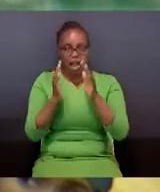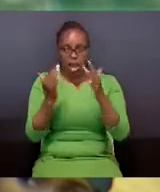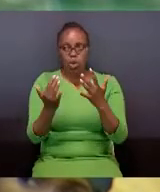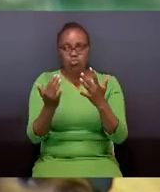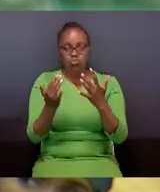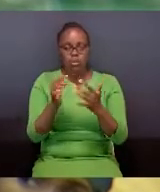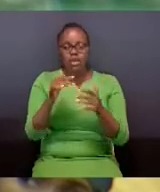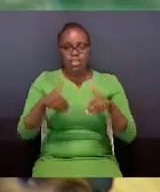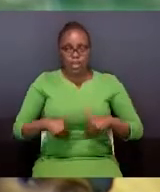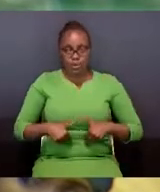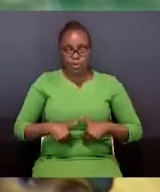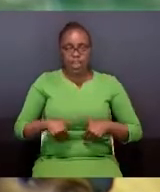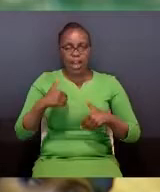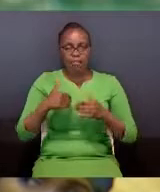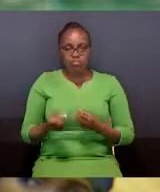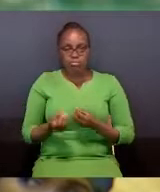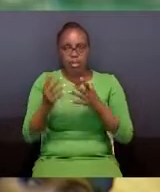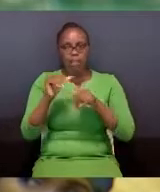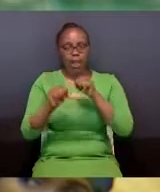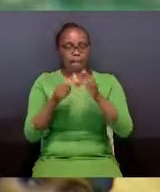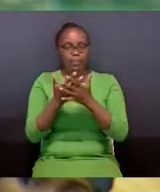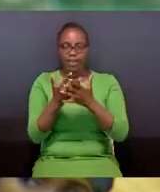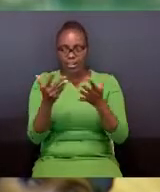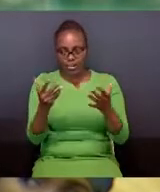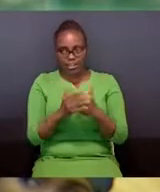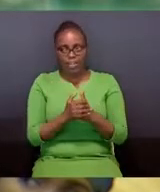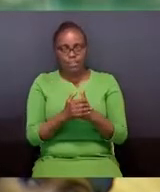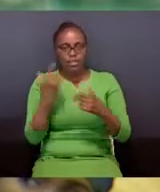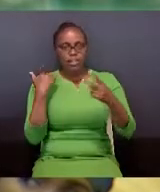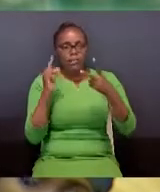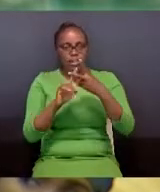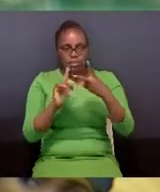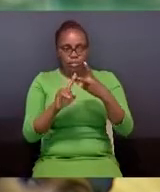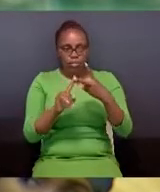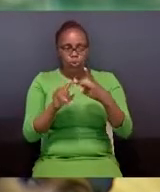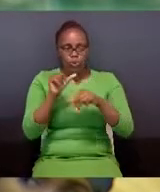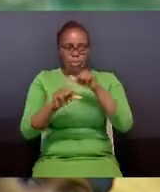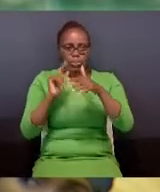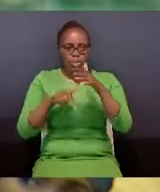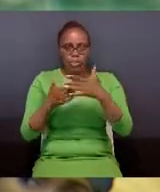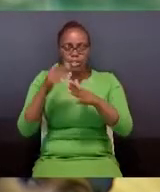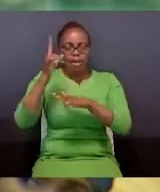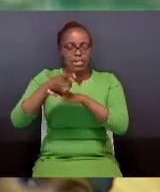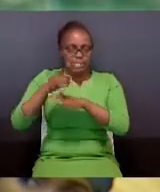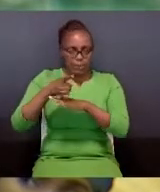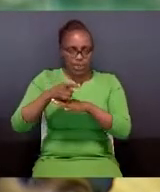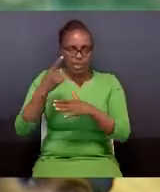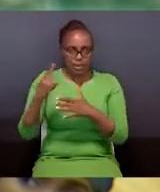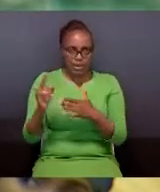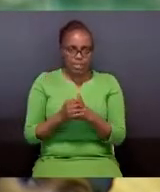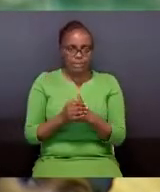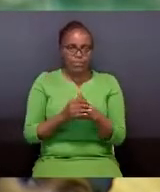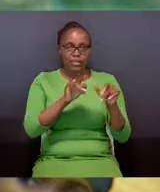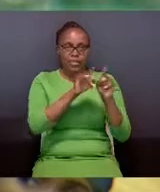much young people also need inspiration above anything. And then the second part was about discipline, right?